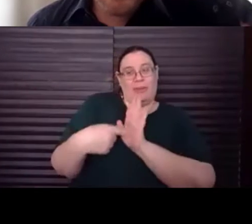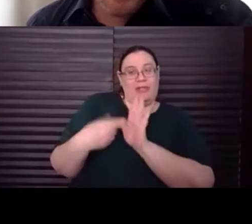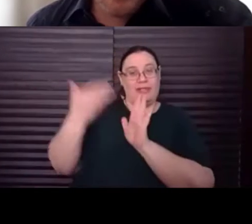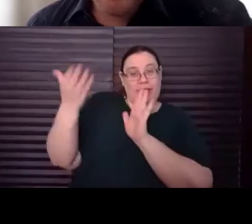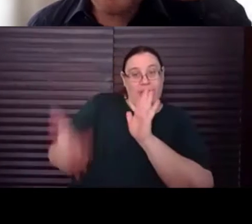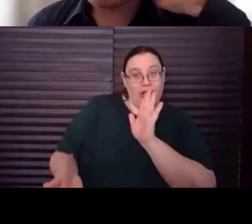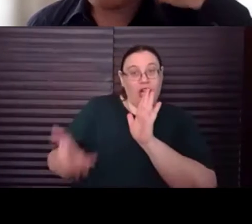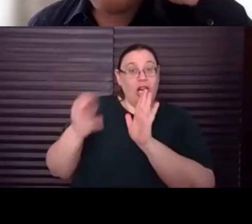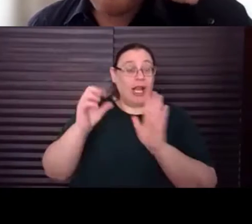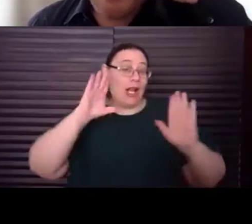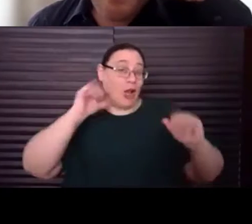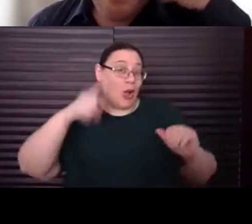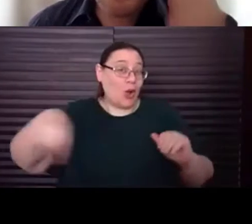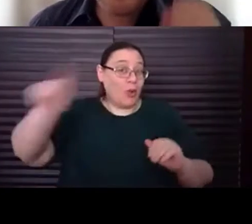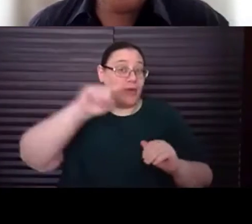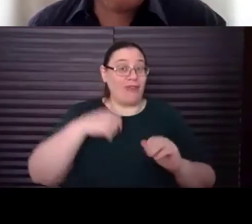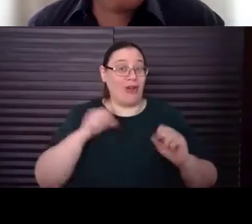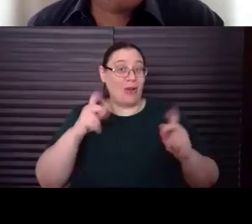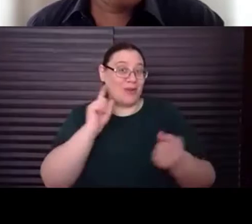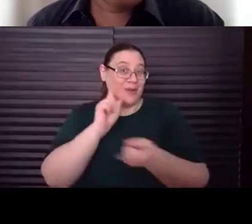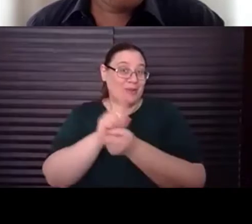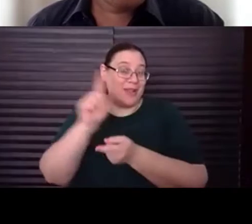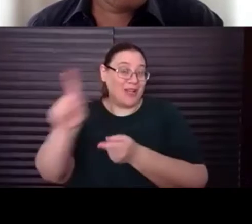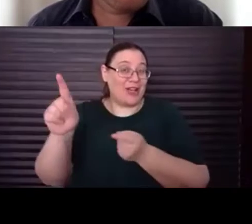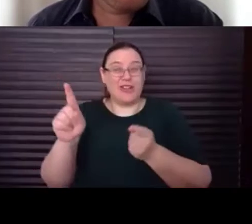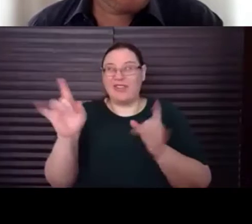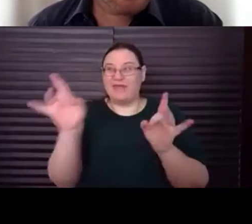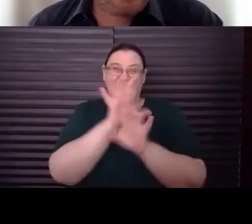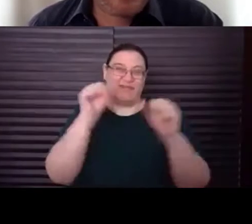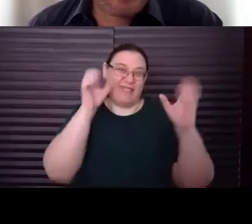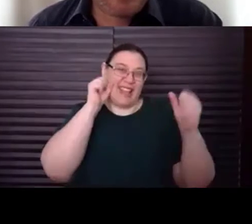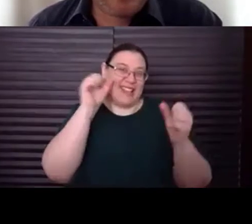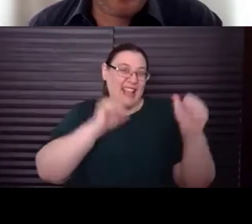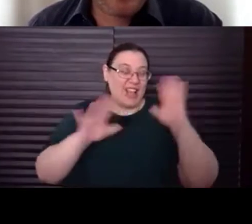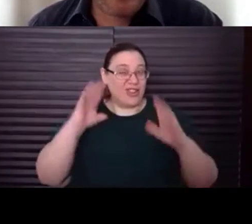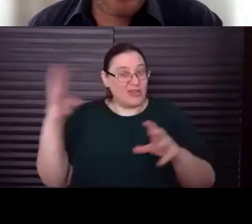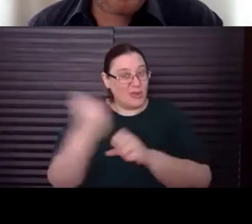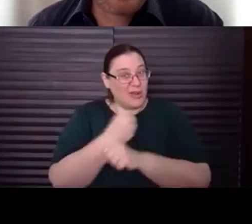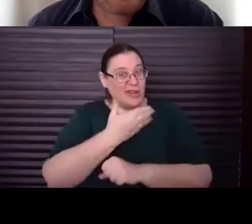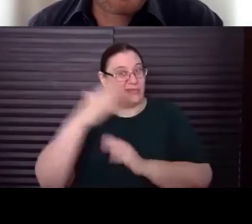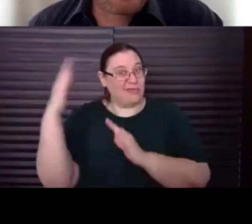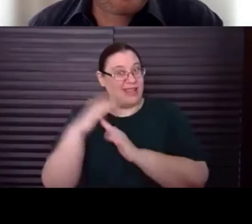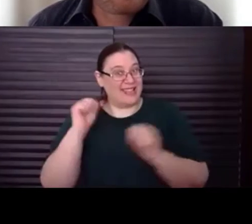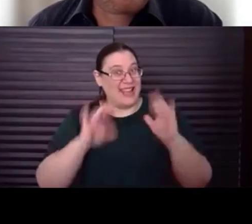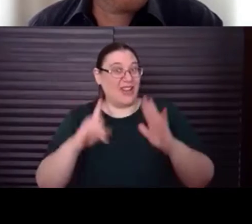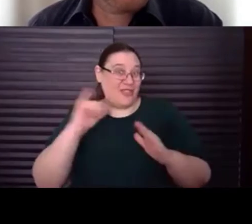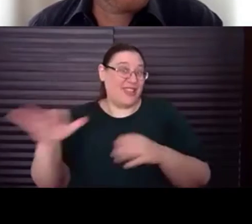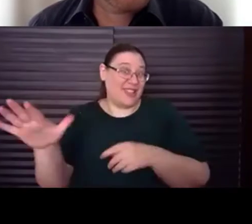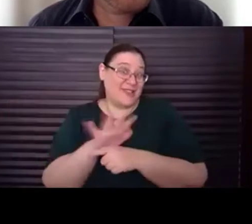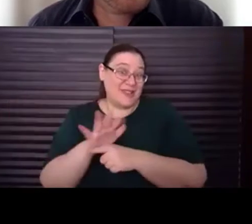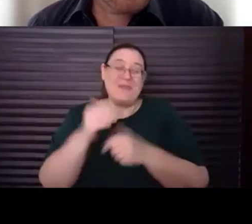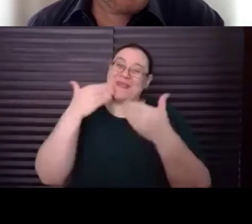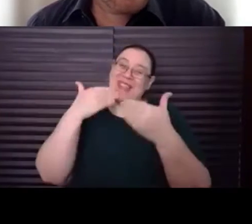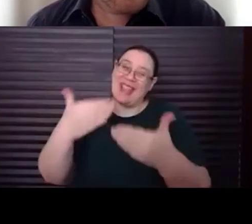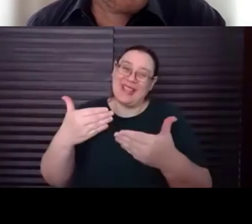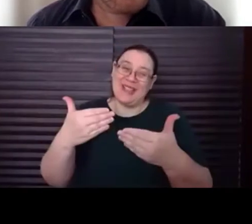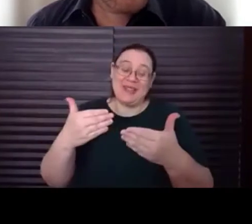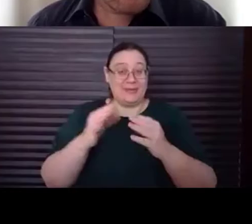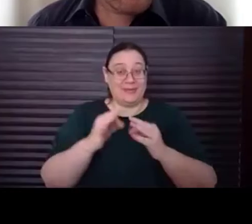and hope that you all get to meet her because she's an incredible actress that won Best Actor for this film. Thank you.